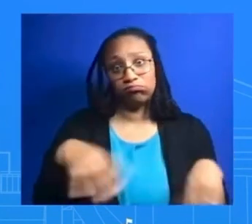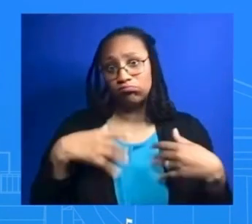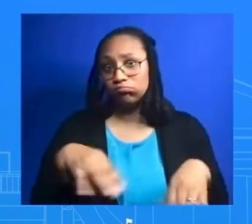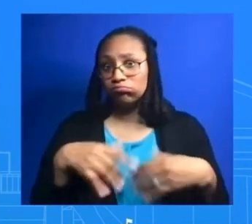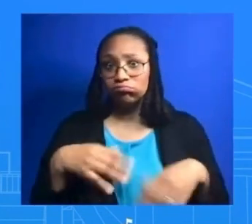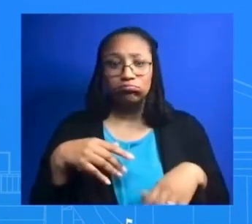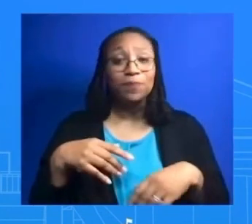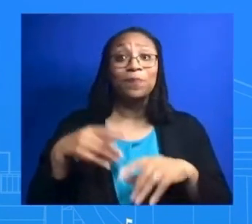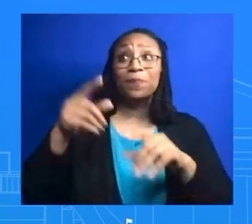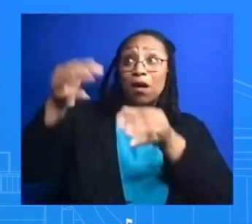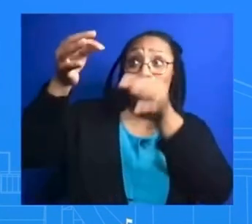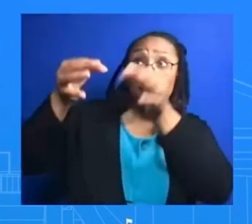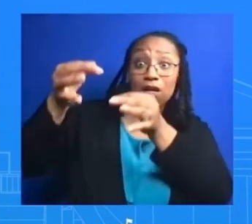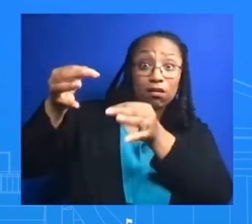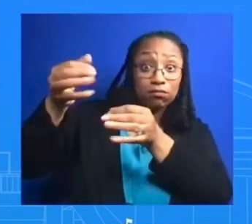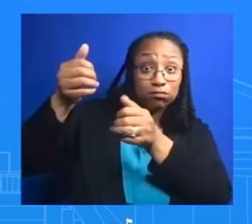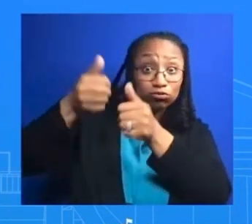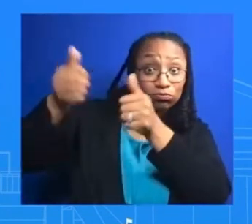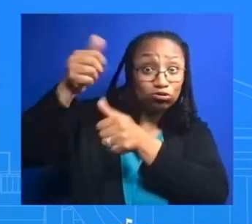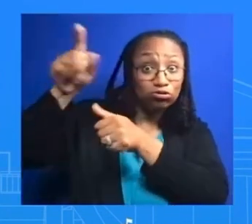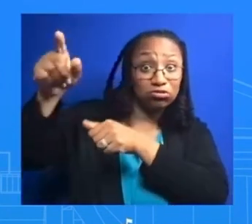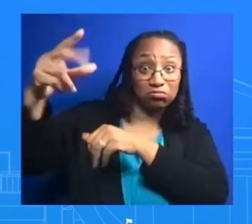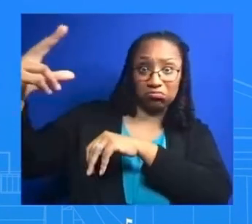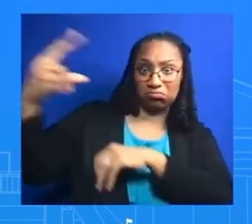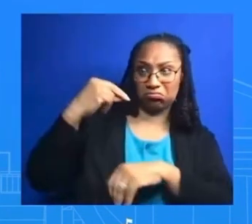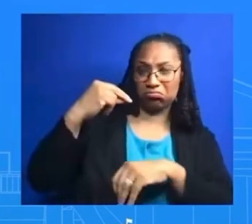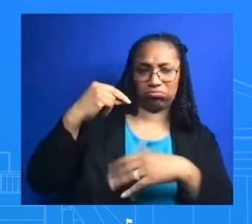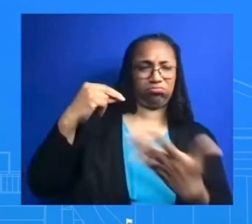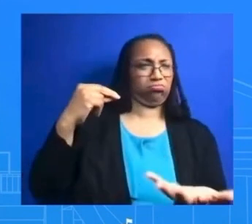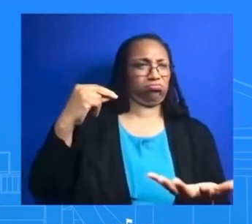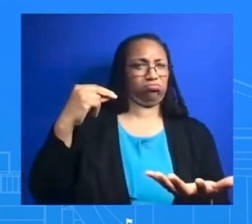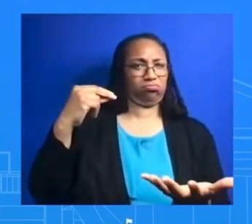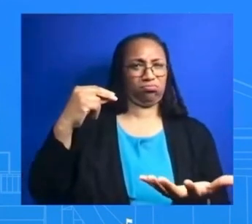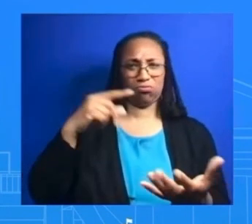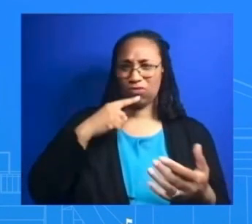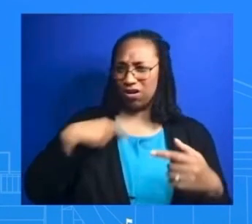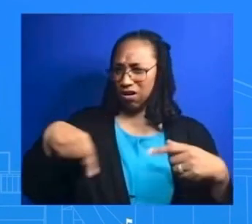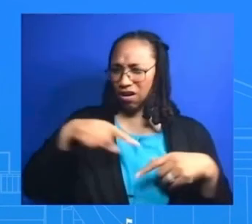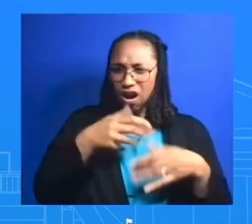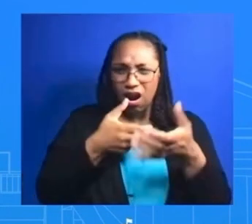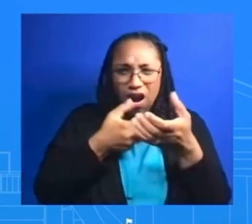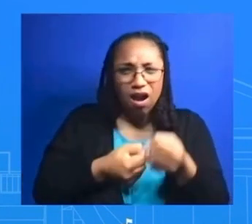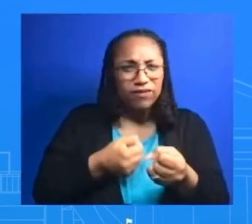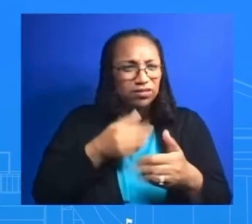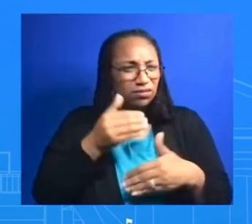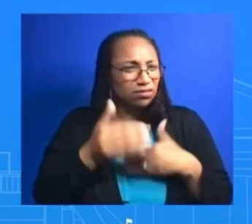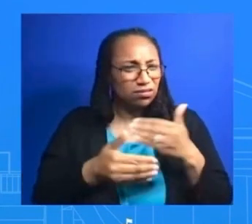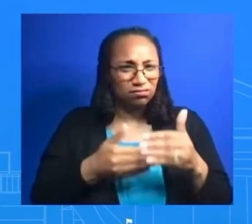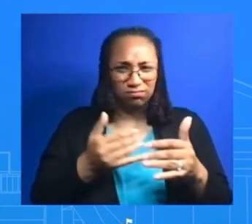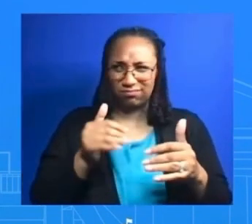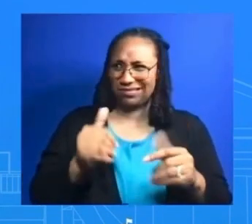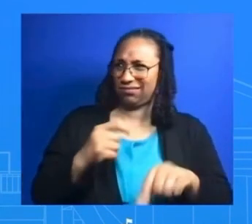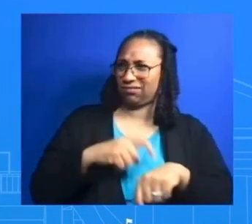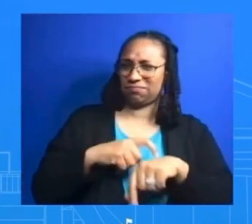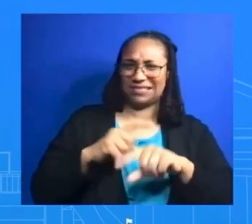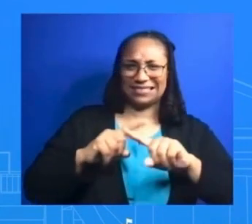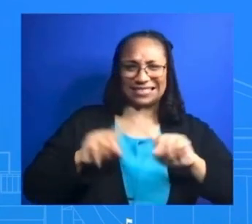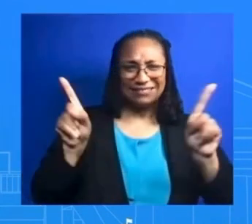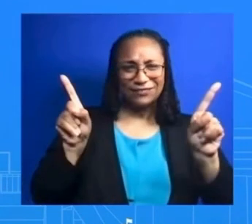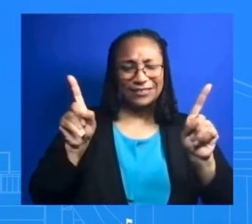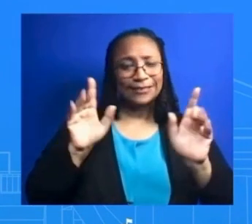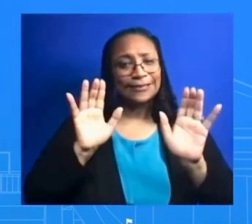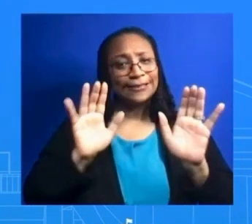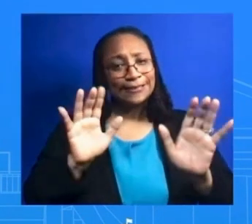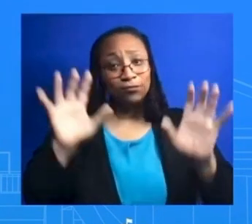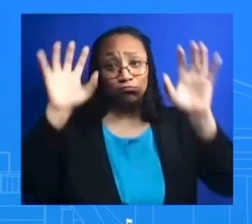should borrowers trust you this time that this one will work? There has been no other president that has done more to fight for